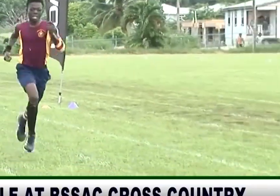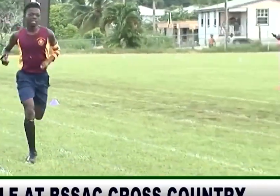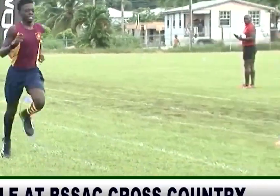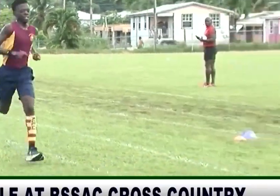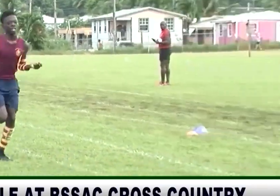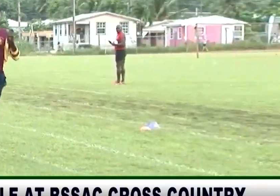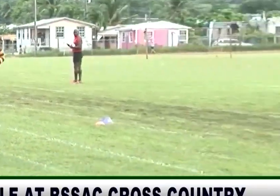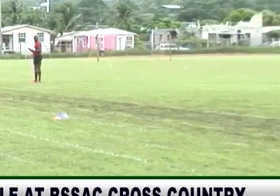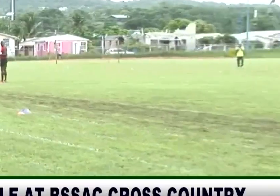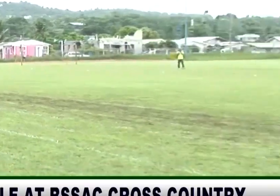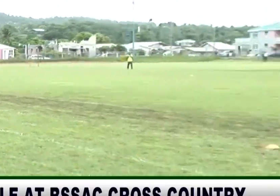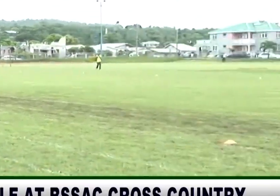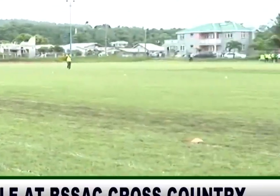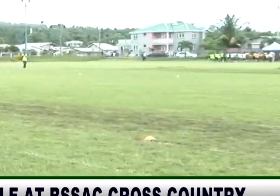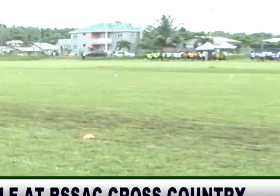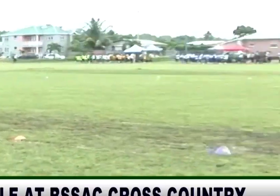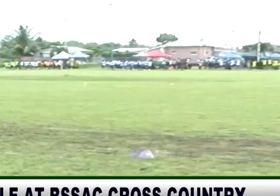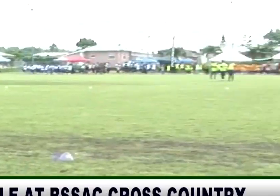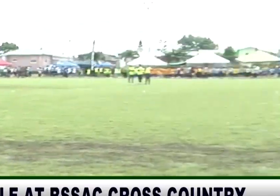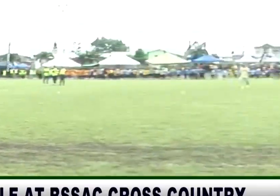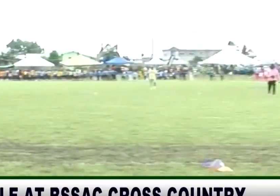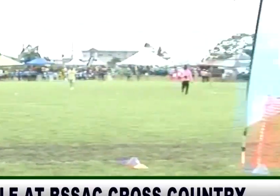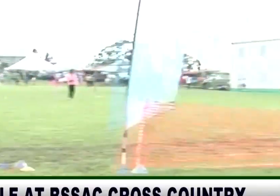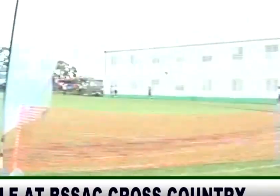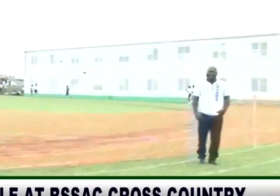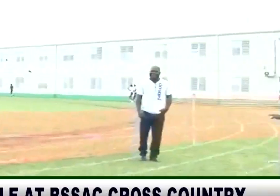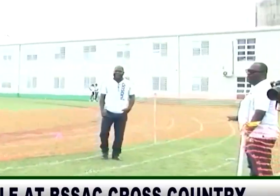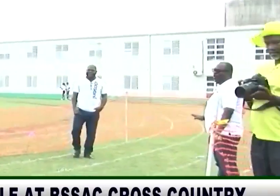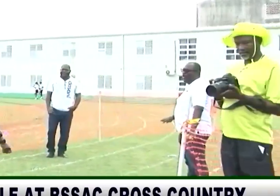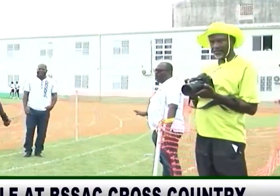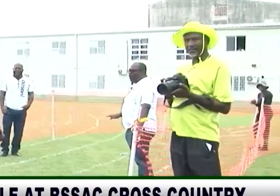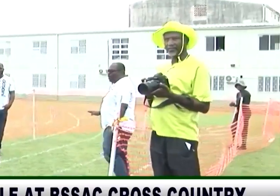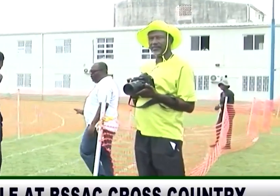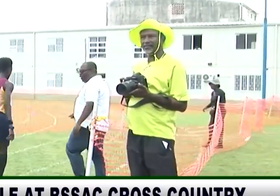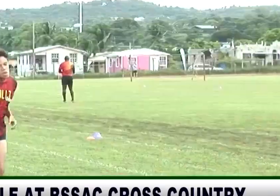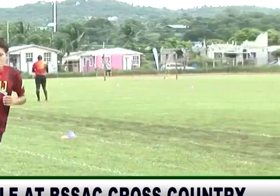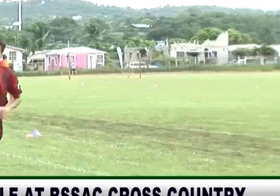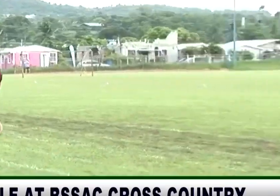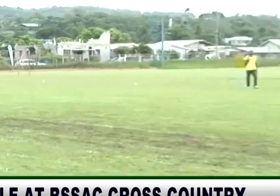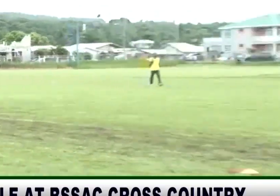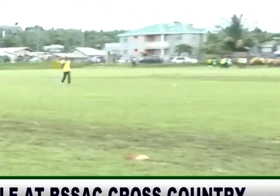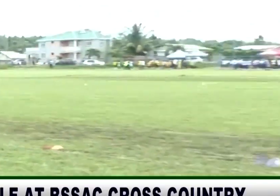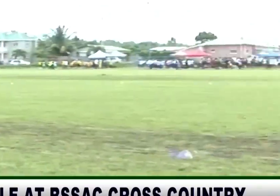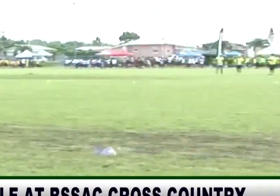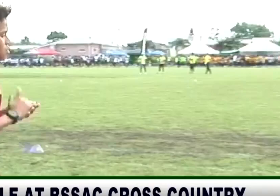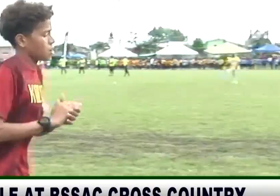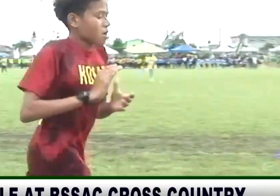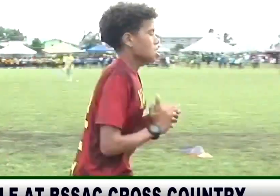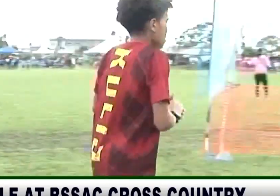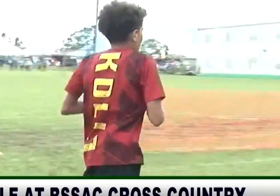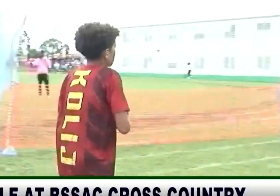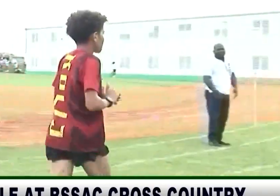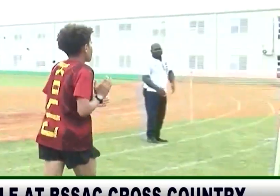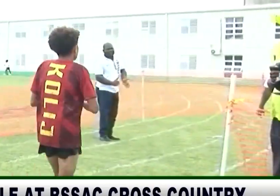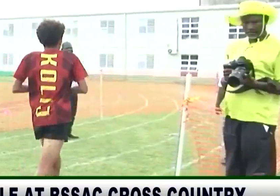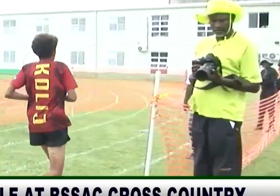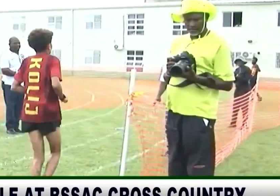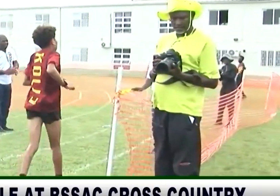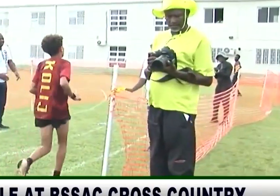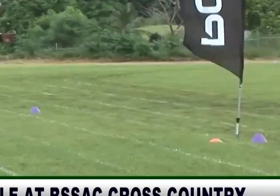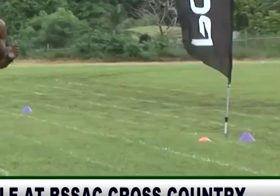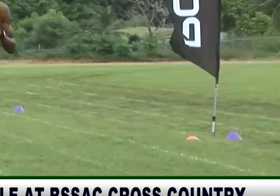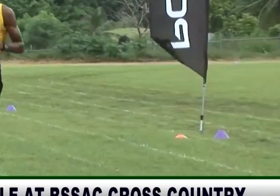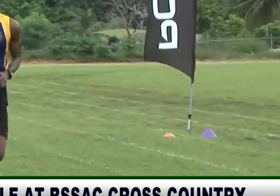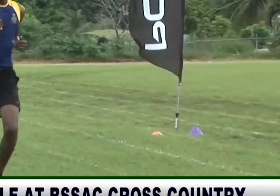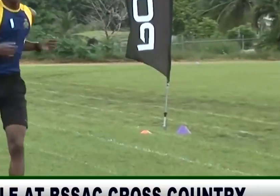minutes, 19.73 seconds, ahead of his teammate Luke McIntyre, 15 minutes, 31.79 seconds, and Commomere's